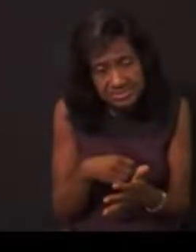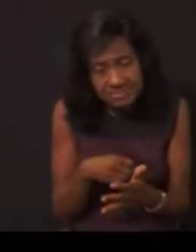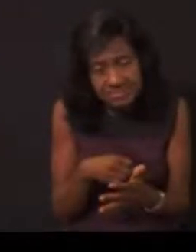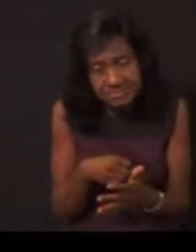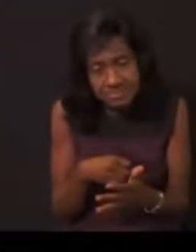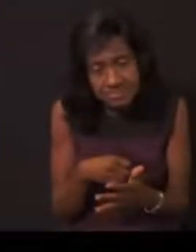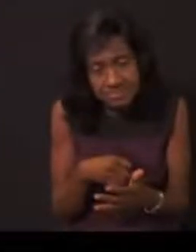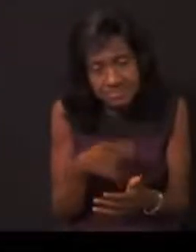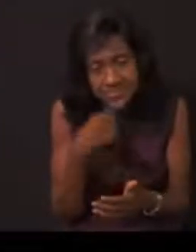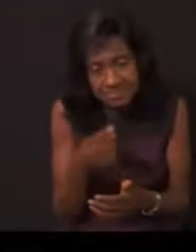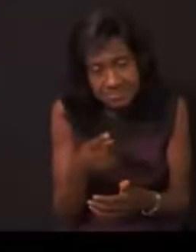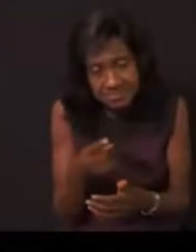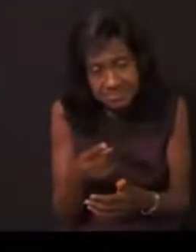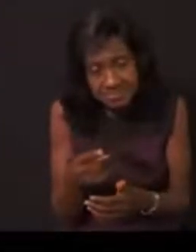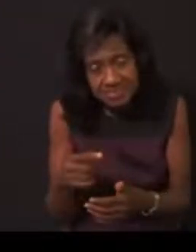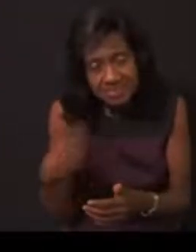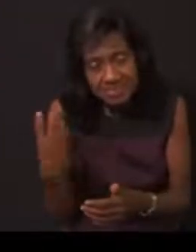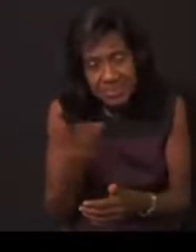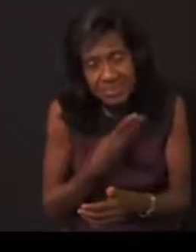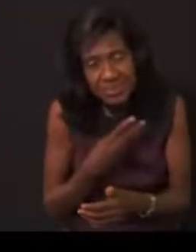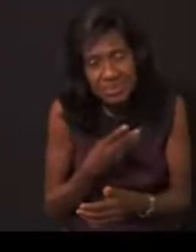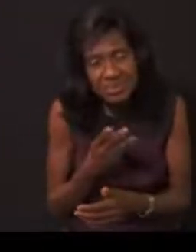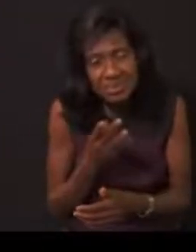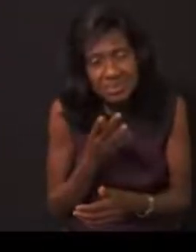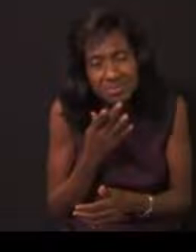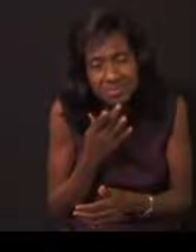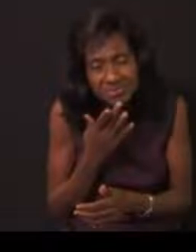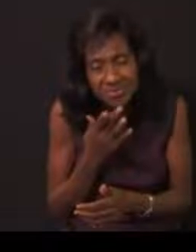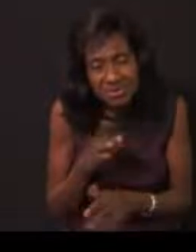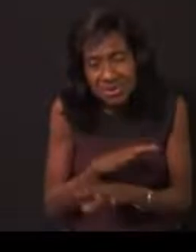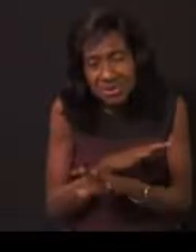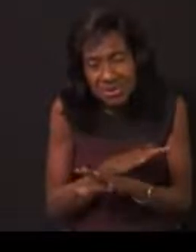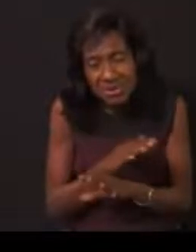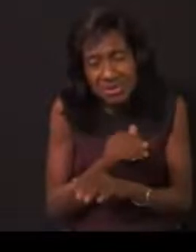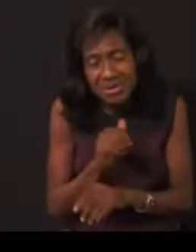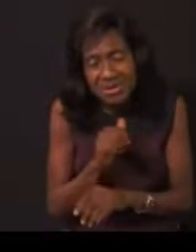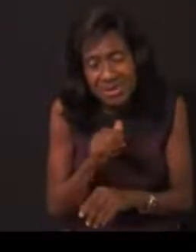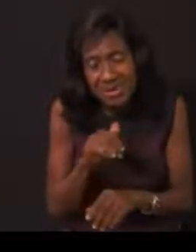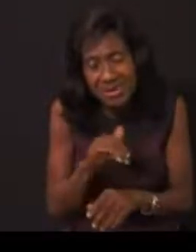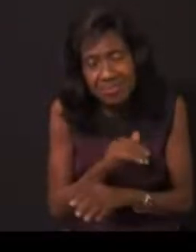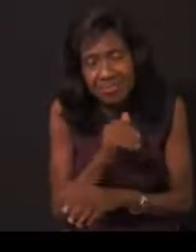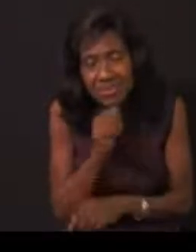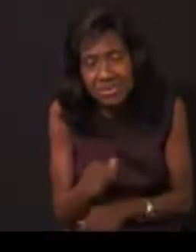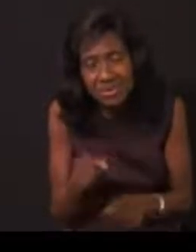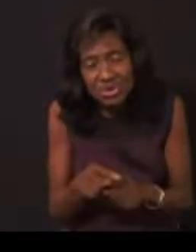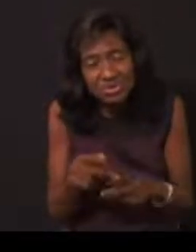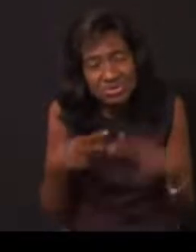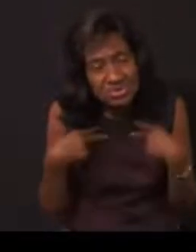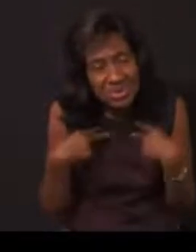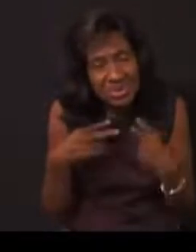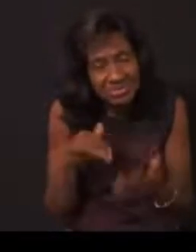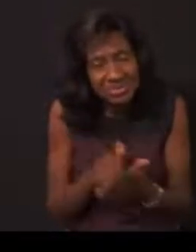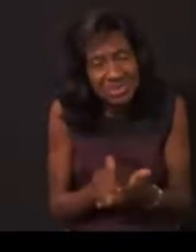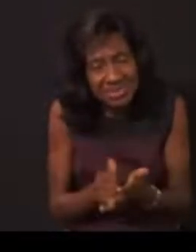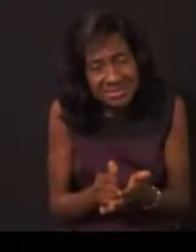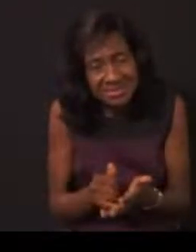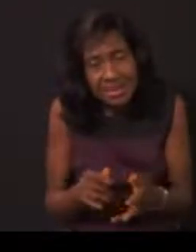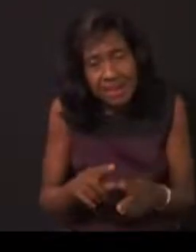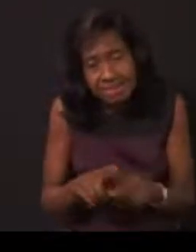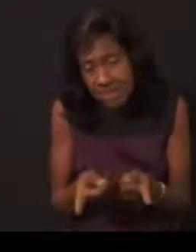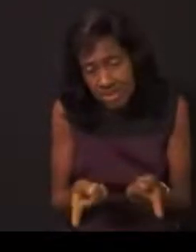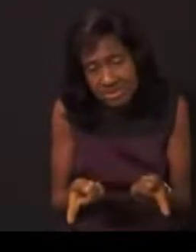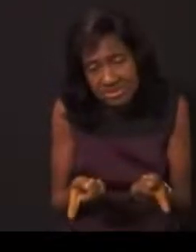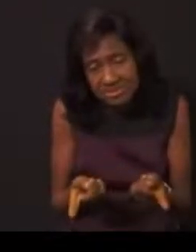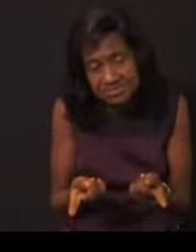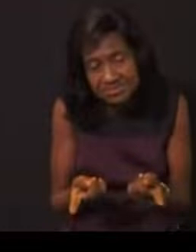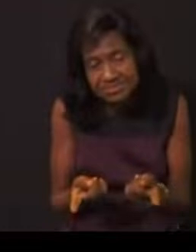would prefer not to have a situation where we have significant inflationary impacts on the country. But